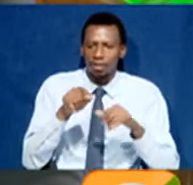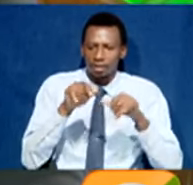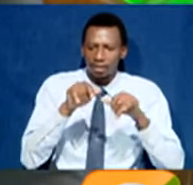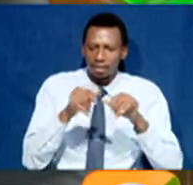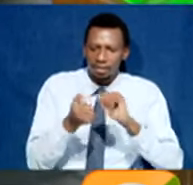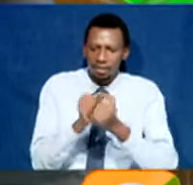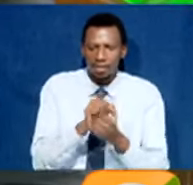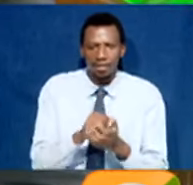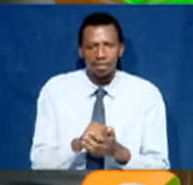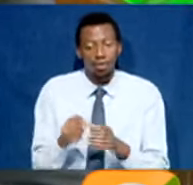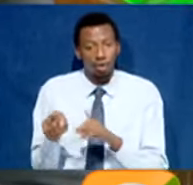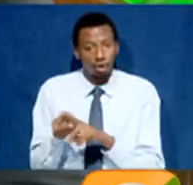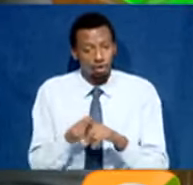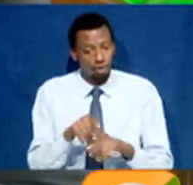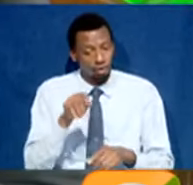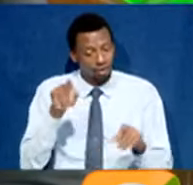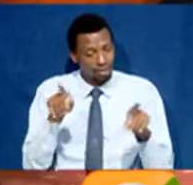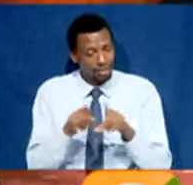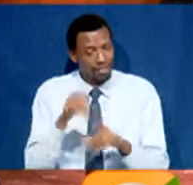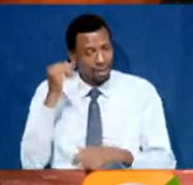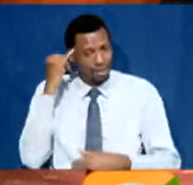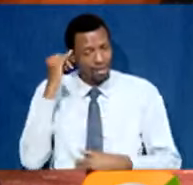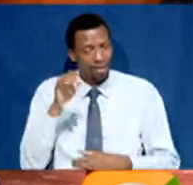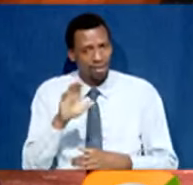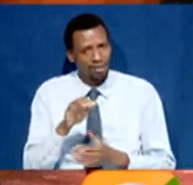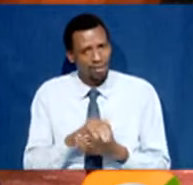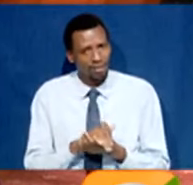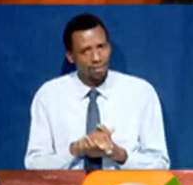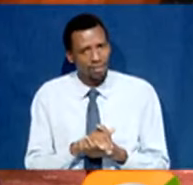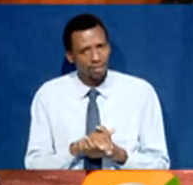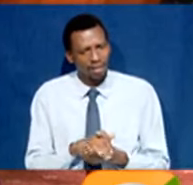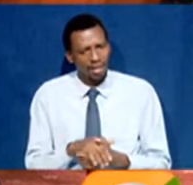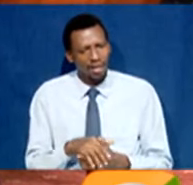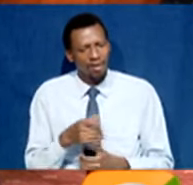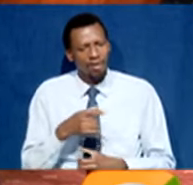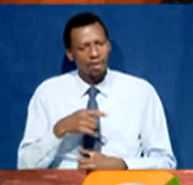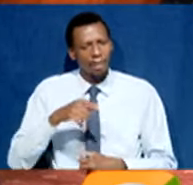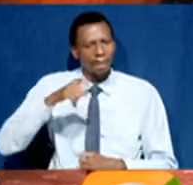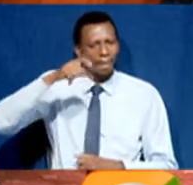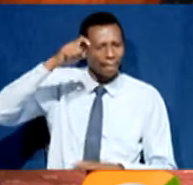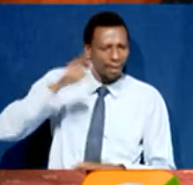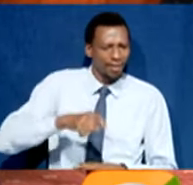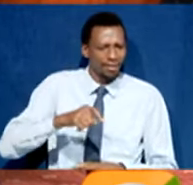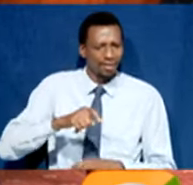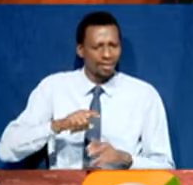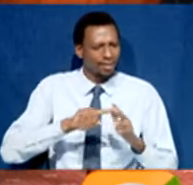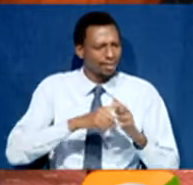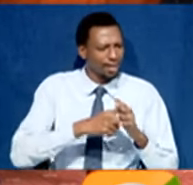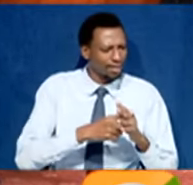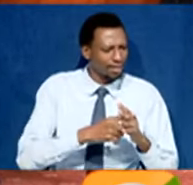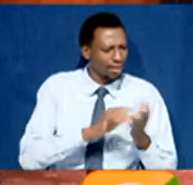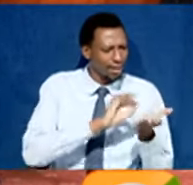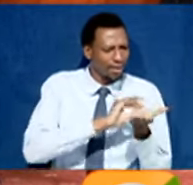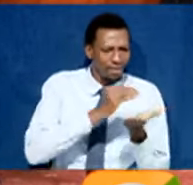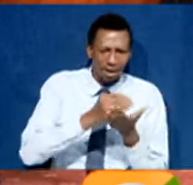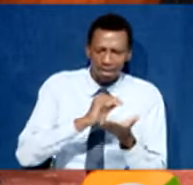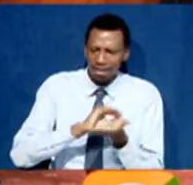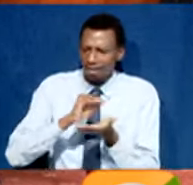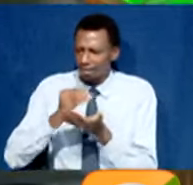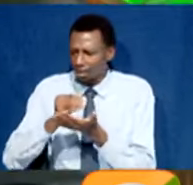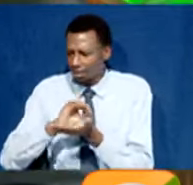point, was it necessary that we would start all these funds together in terms